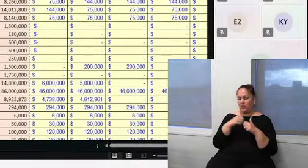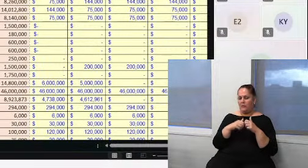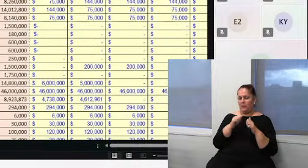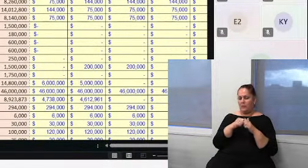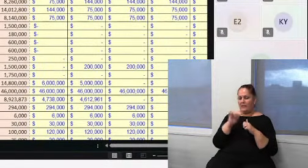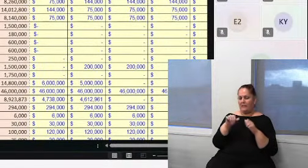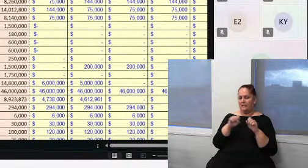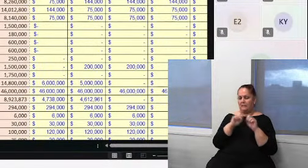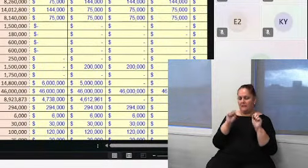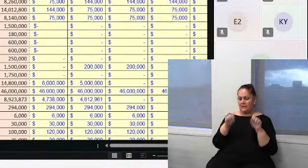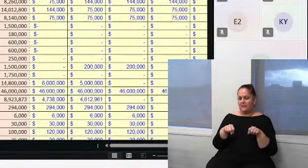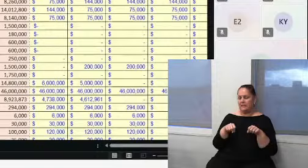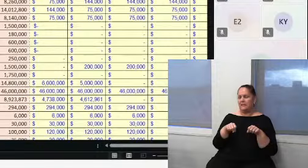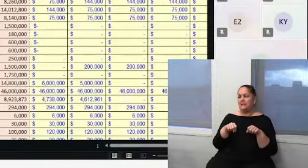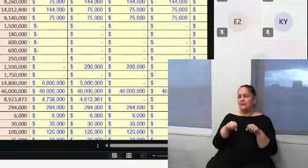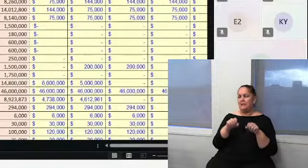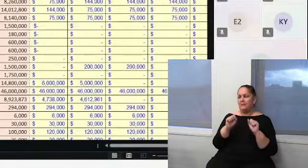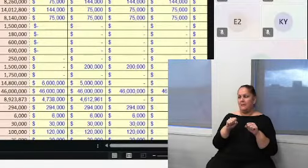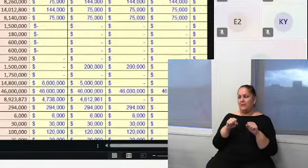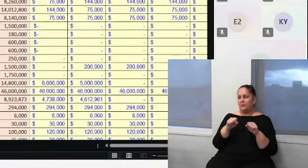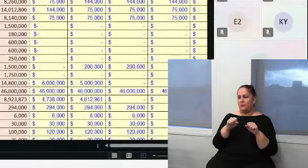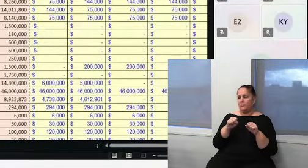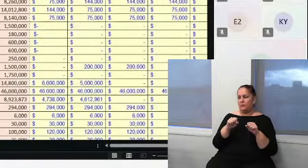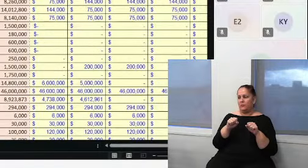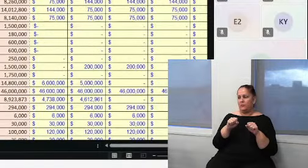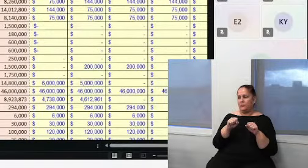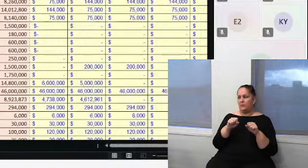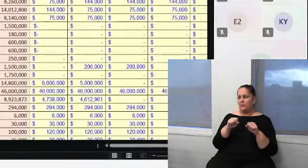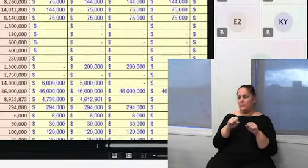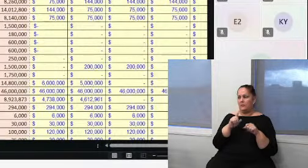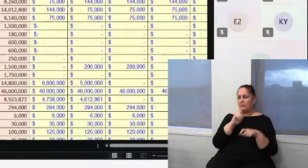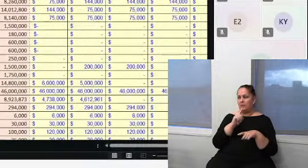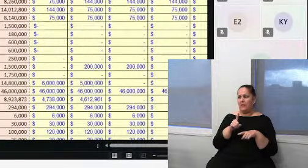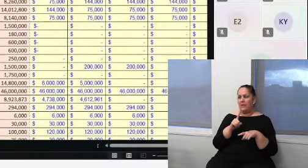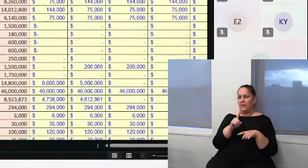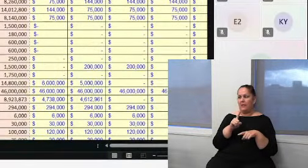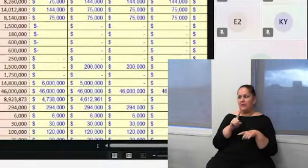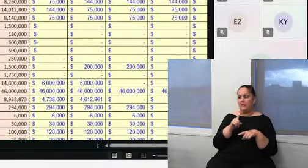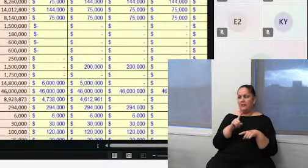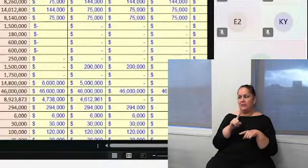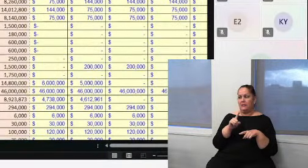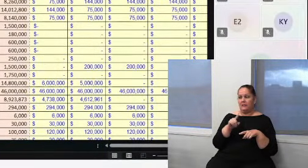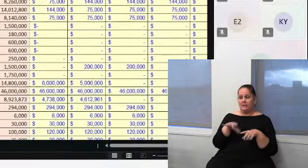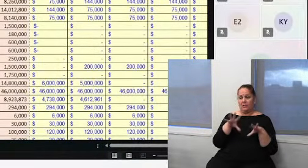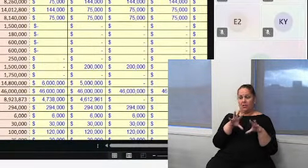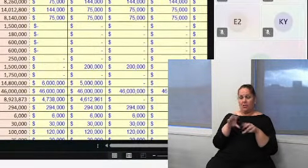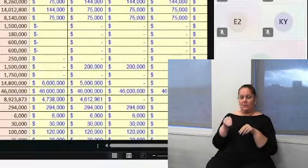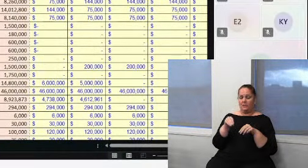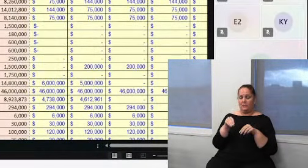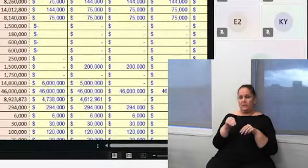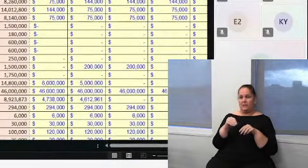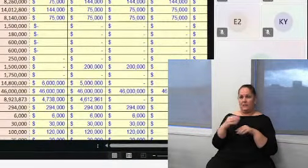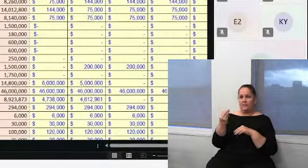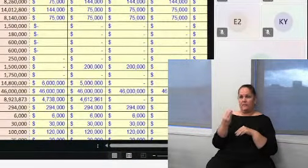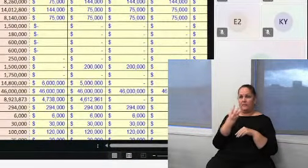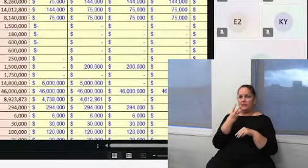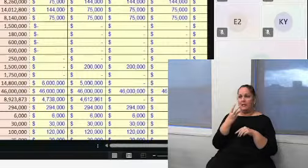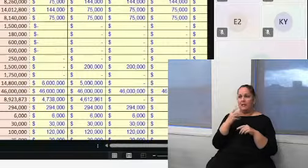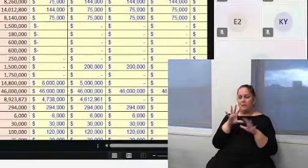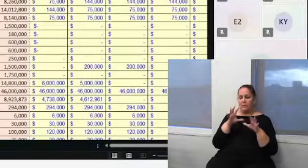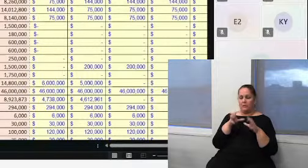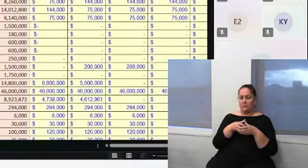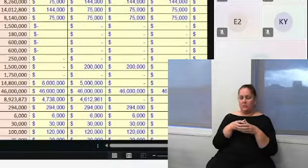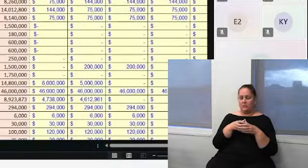that we have trouble with that system being able to actually take the outages that are being called in to